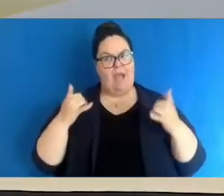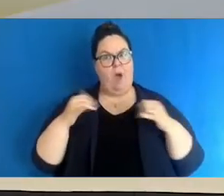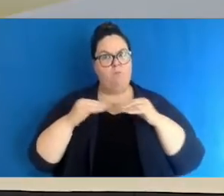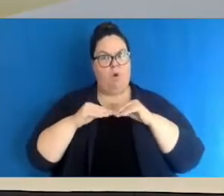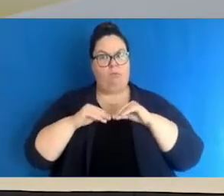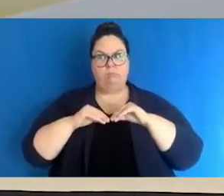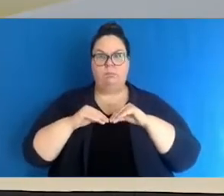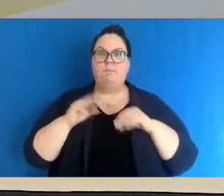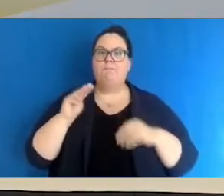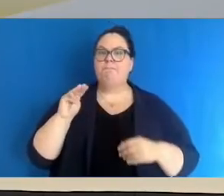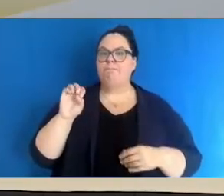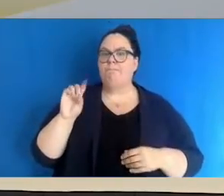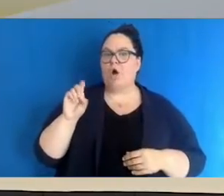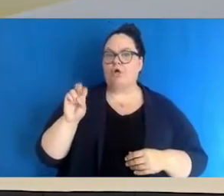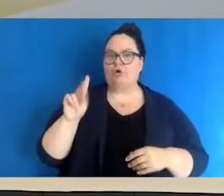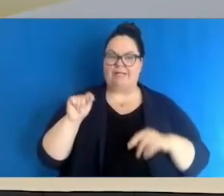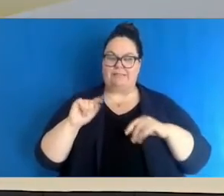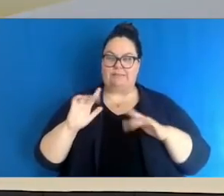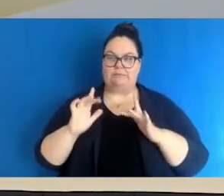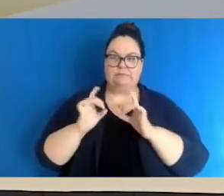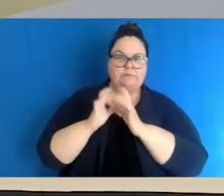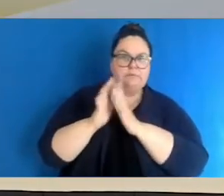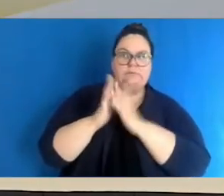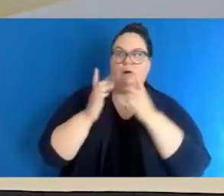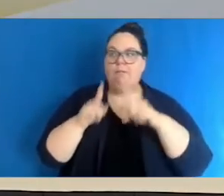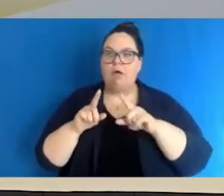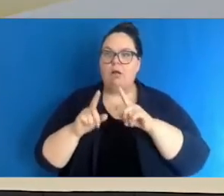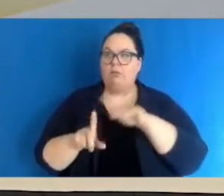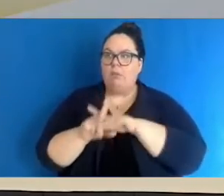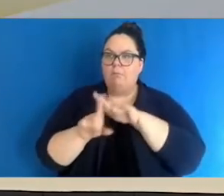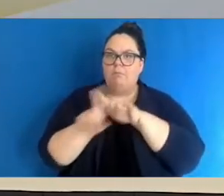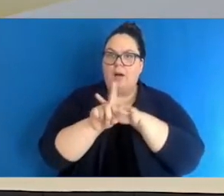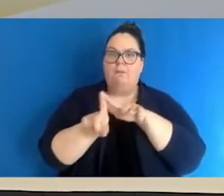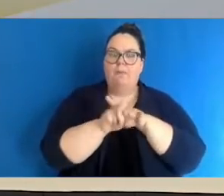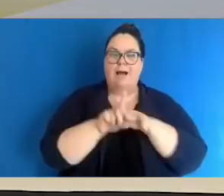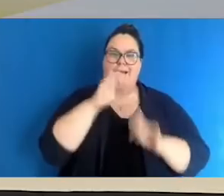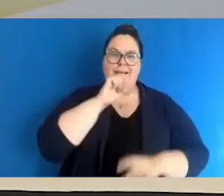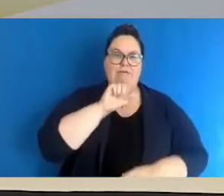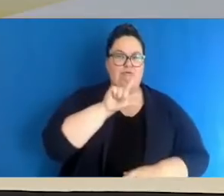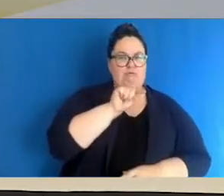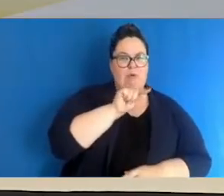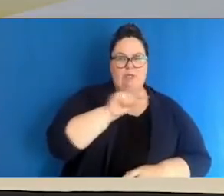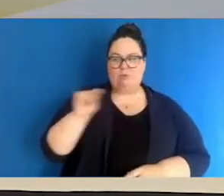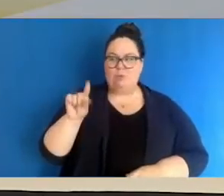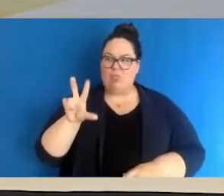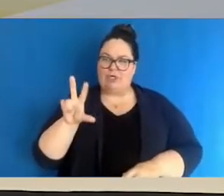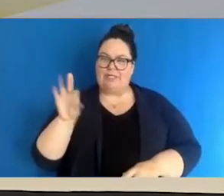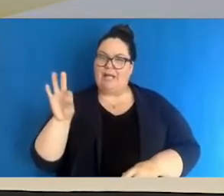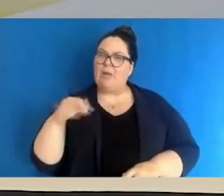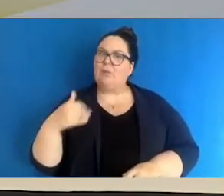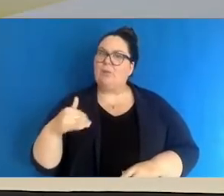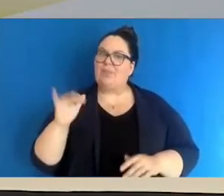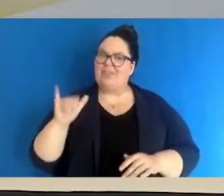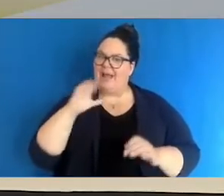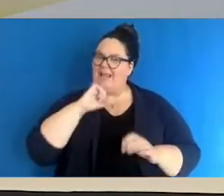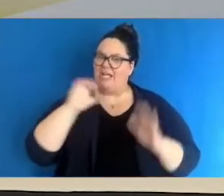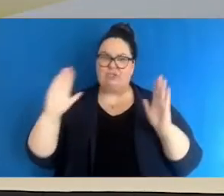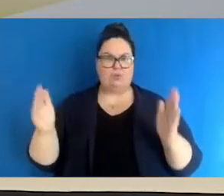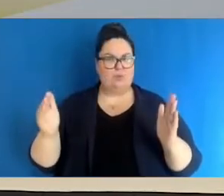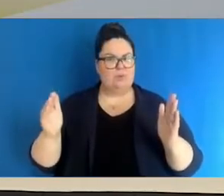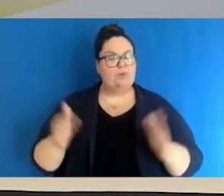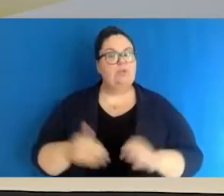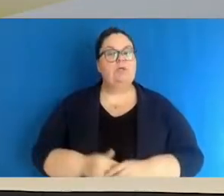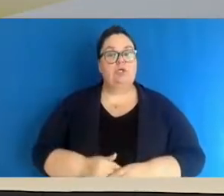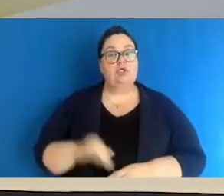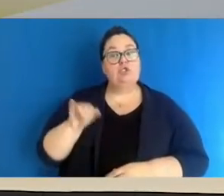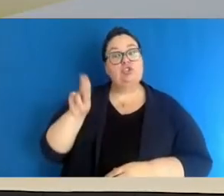a moderate incidence with highest rates of new cases in the 20 to 39-year-old age group. In June, the